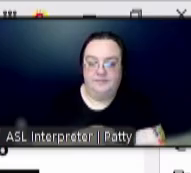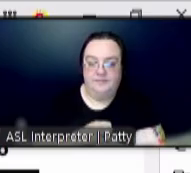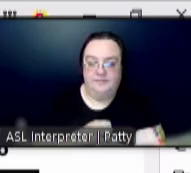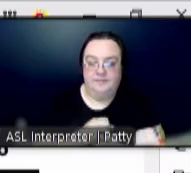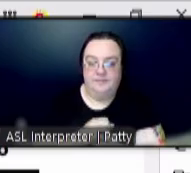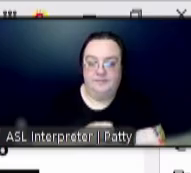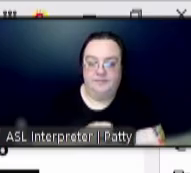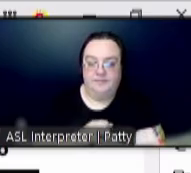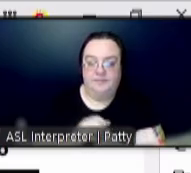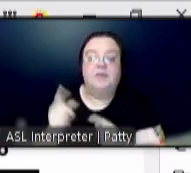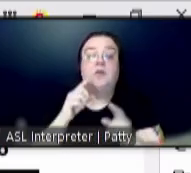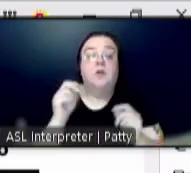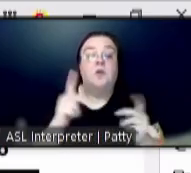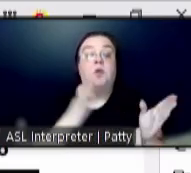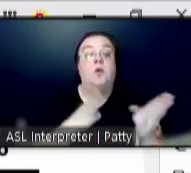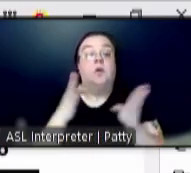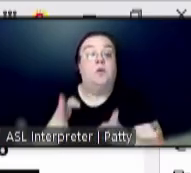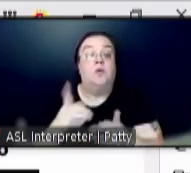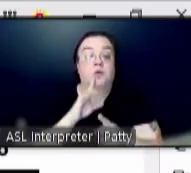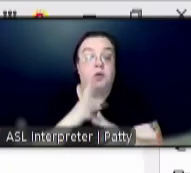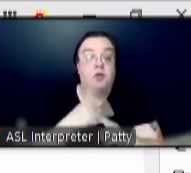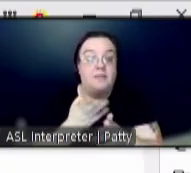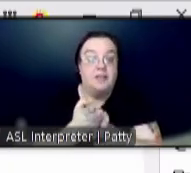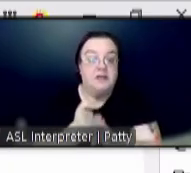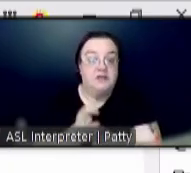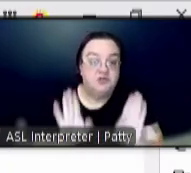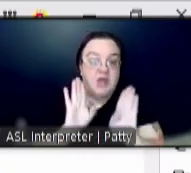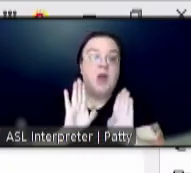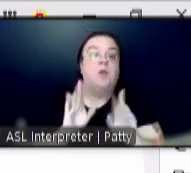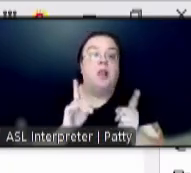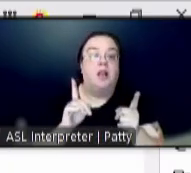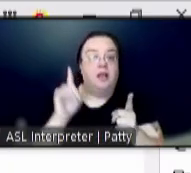So we'll move to the general government, the administration.